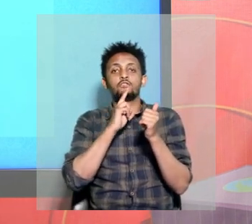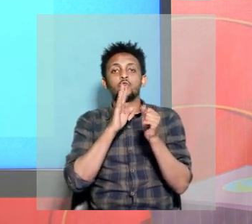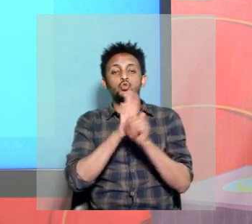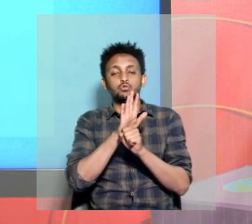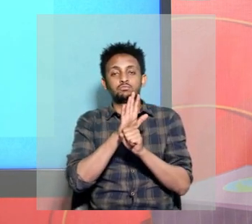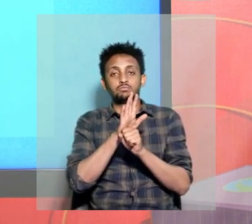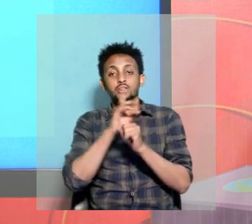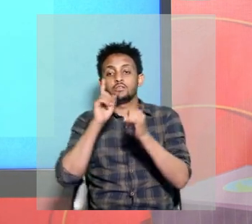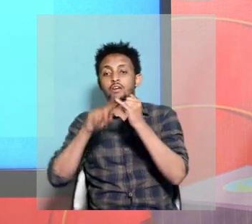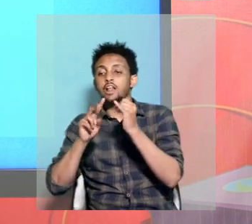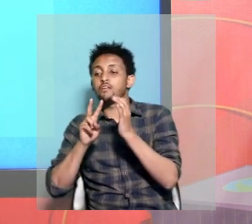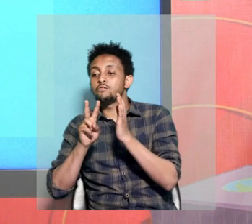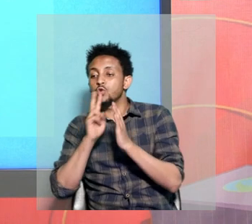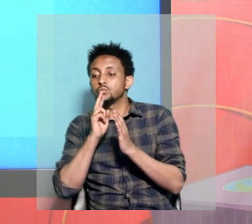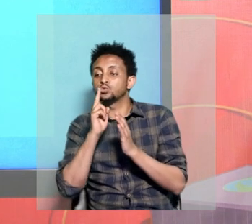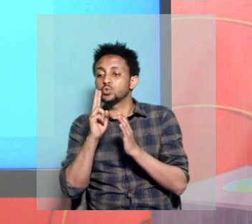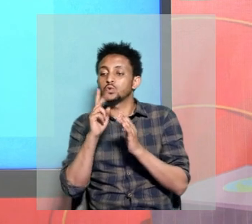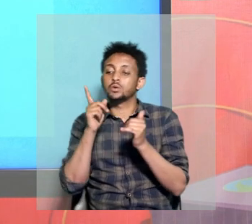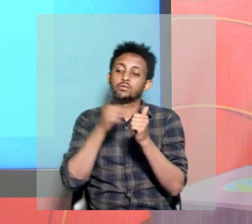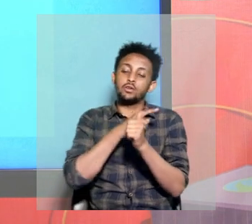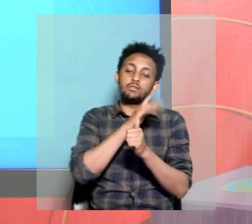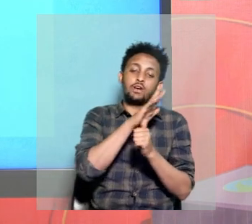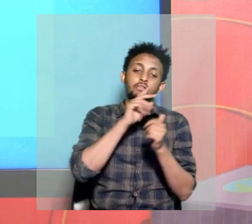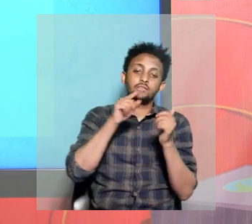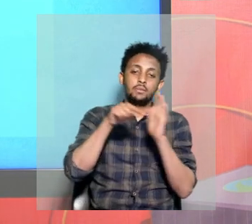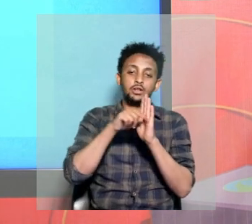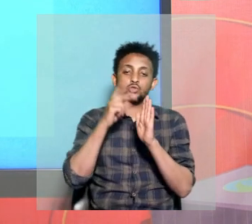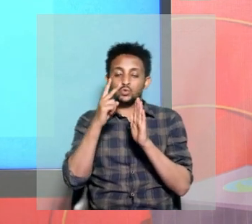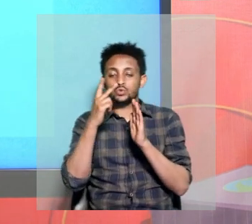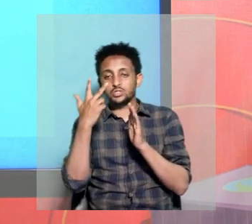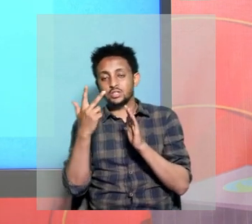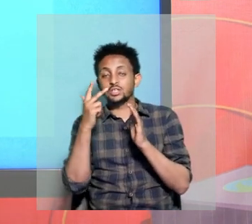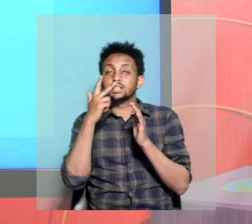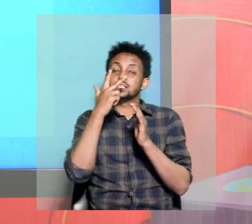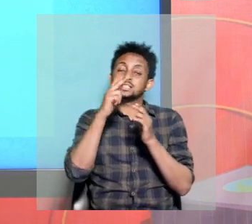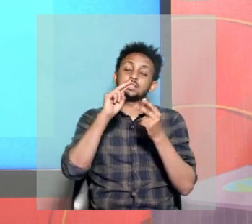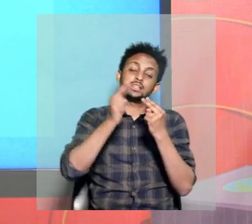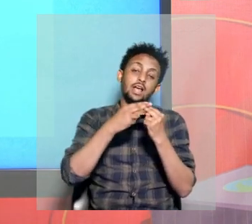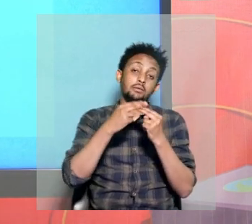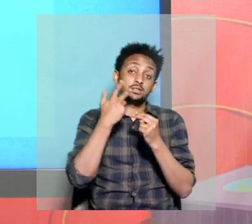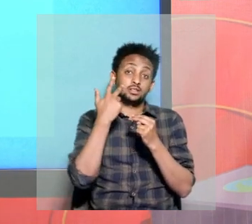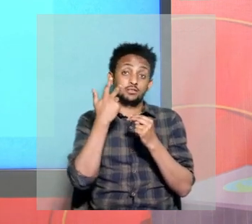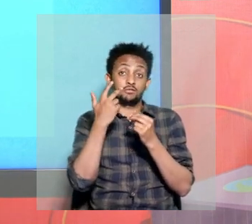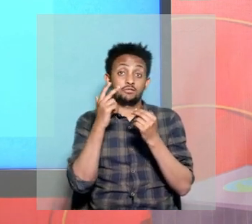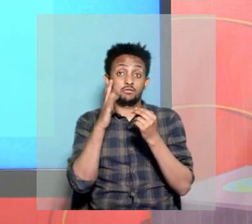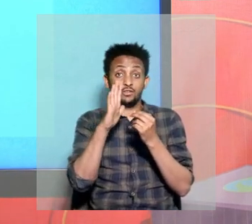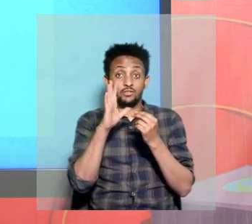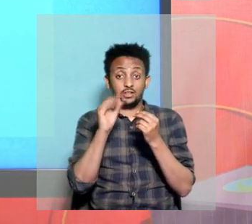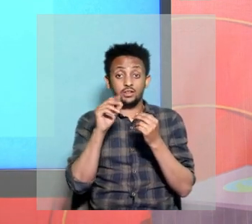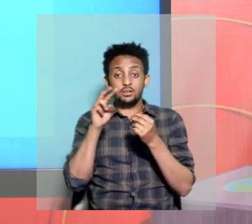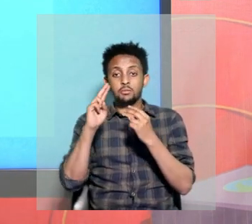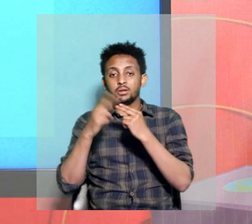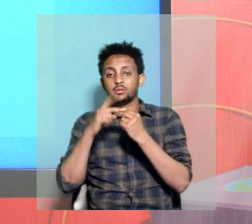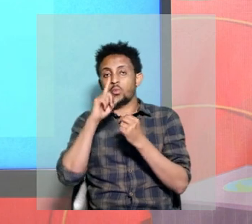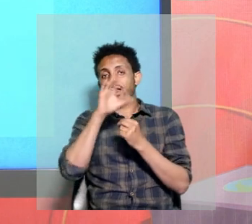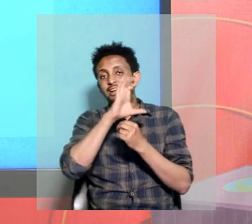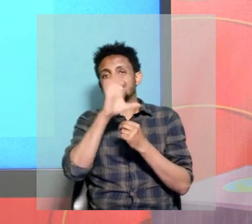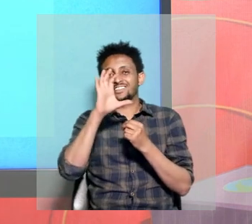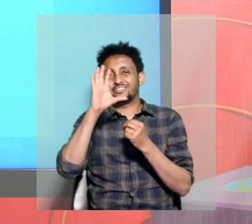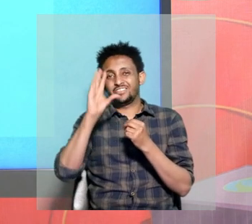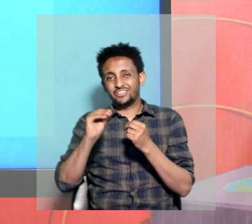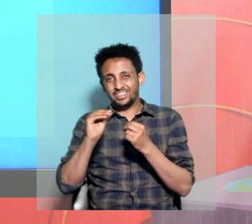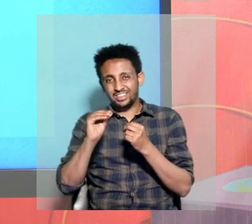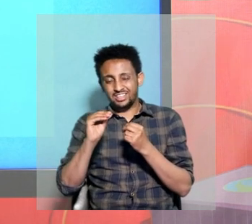the initial volume is 2. So 5 minus 2 gives us 3. 3 times the constant pressure is 50. When you multiply this, you can